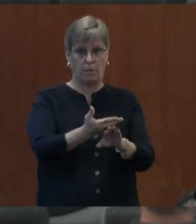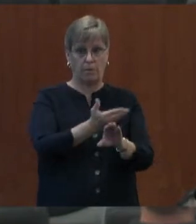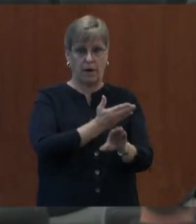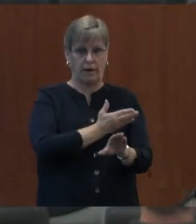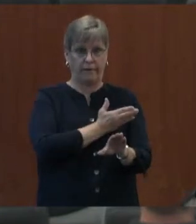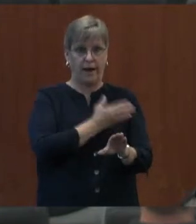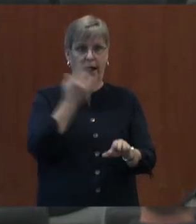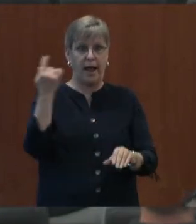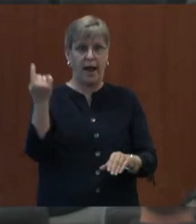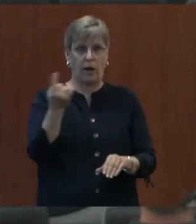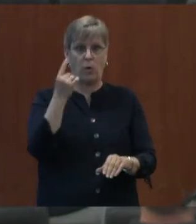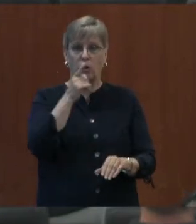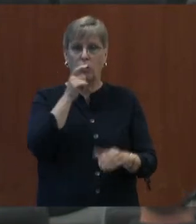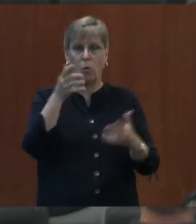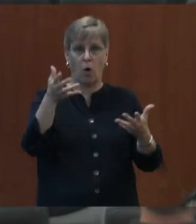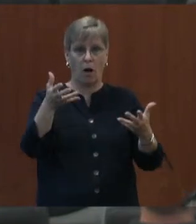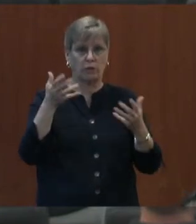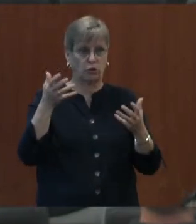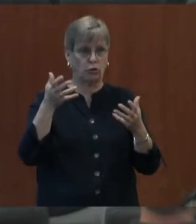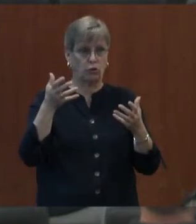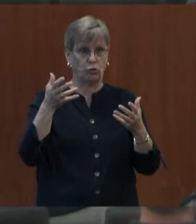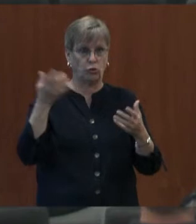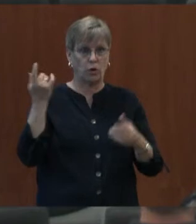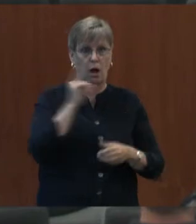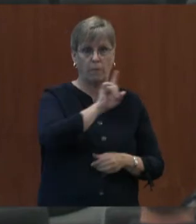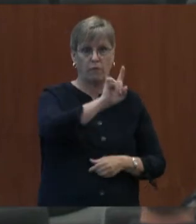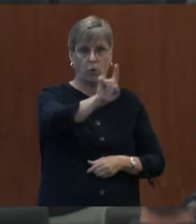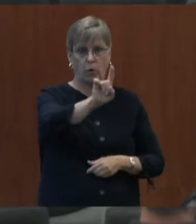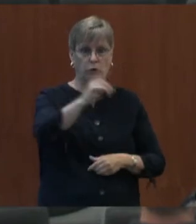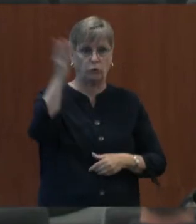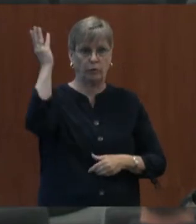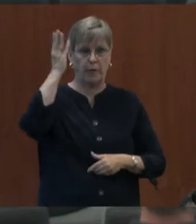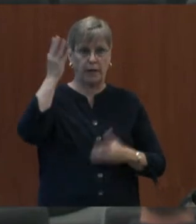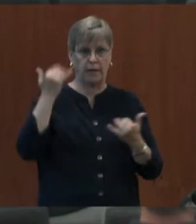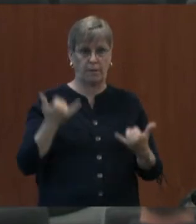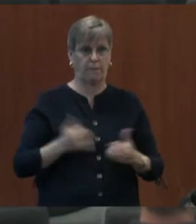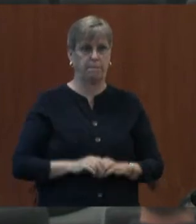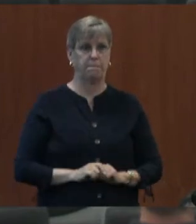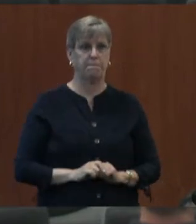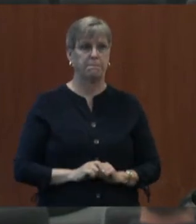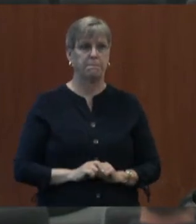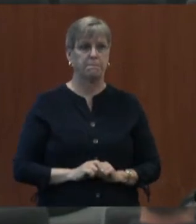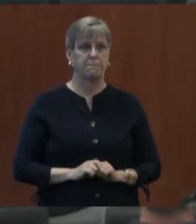there anyone who would like to come forward to speak at this time?